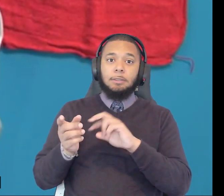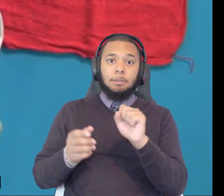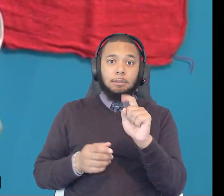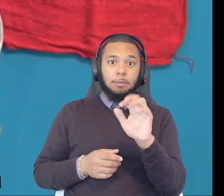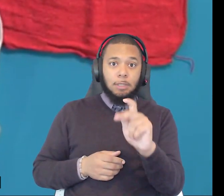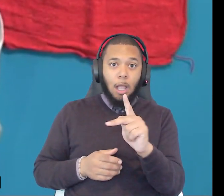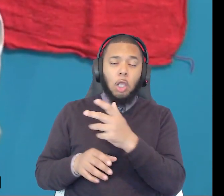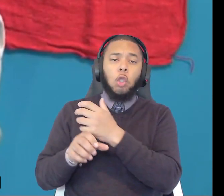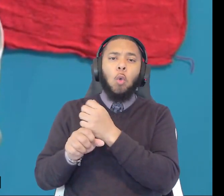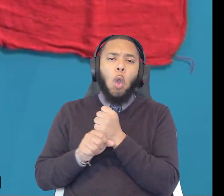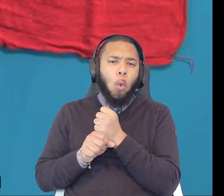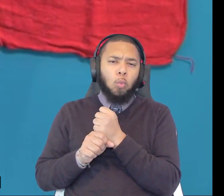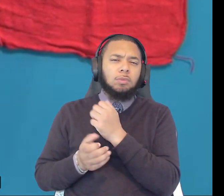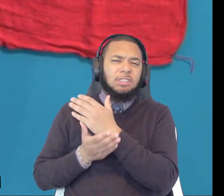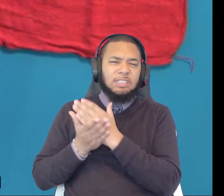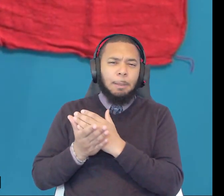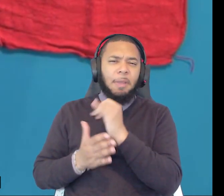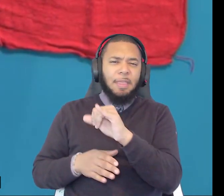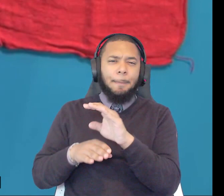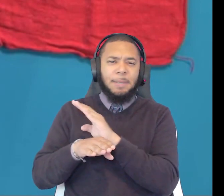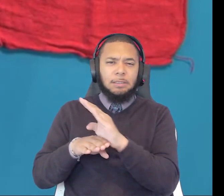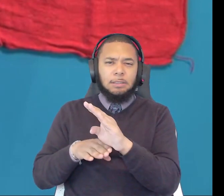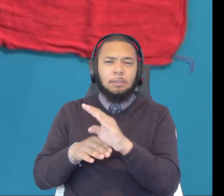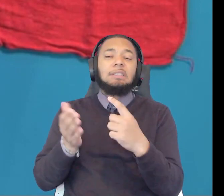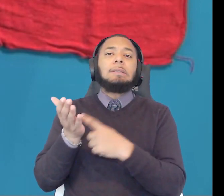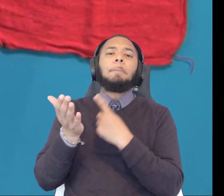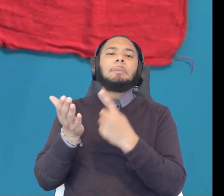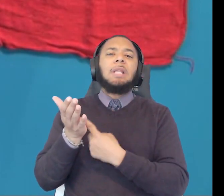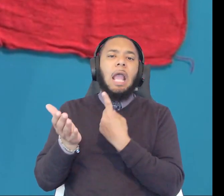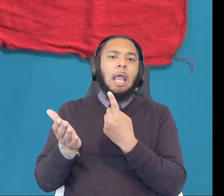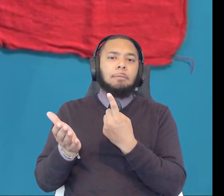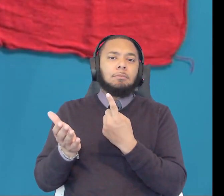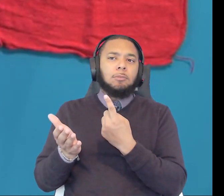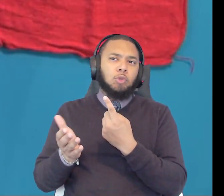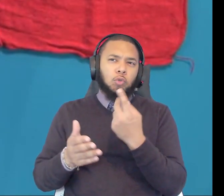And it's sometimes referred to as equity.